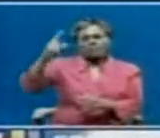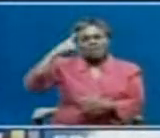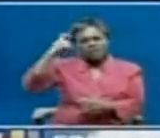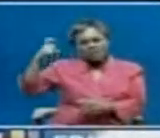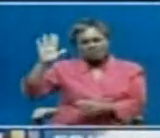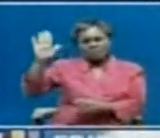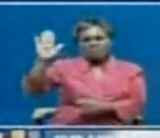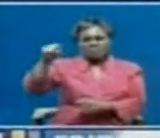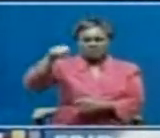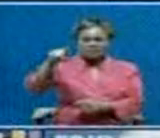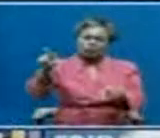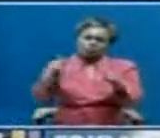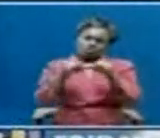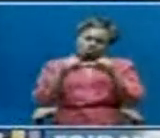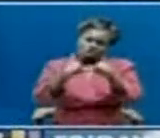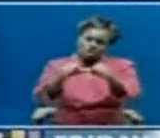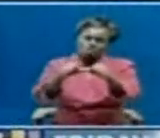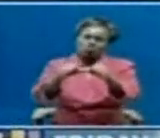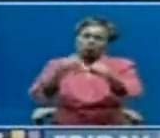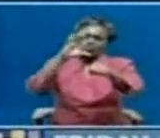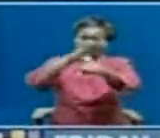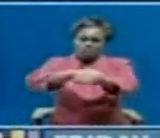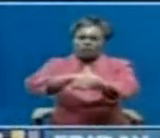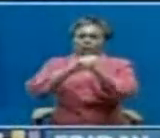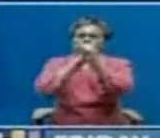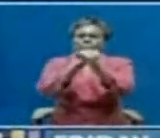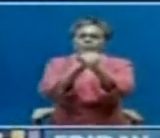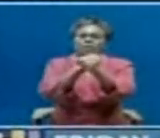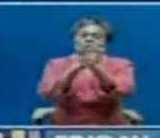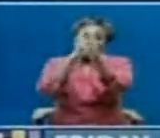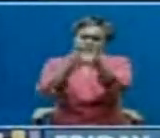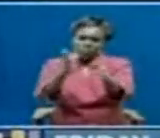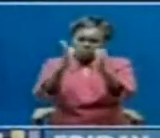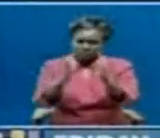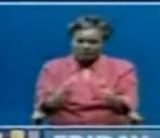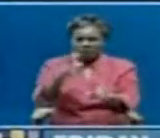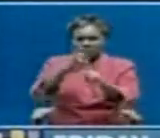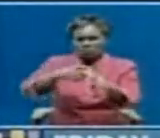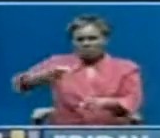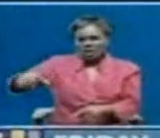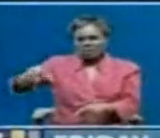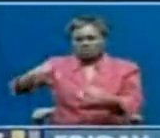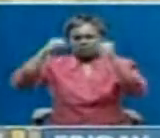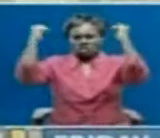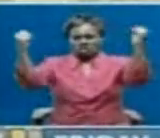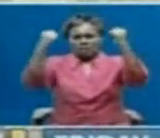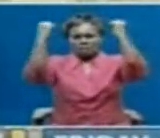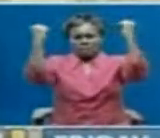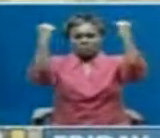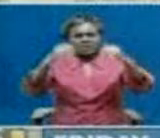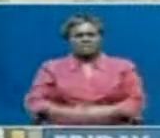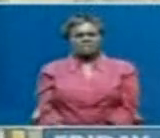is to reclaim the title she once lost to Alice Chelangat. Victor Ogale reports from the County of Champions.